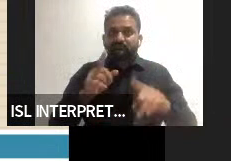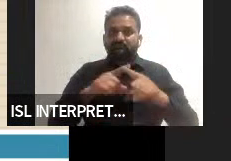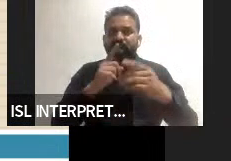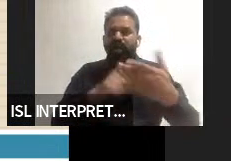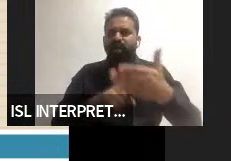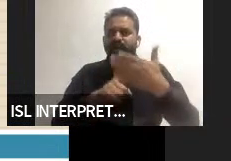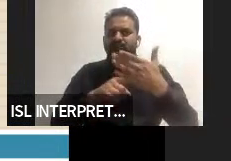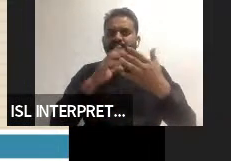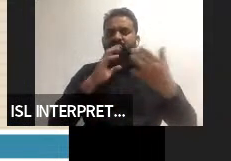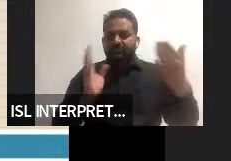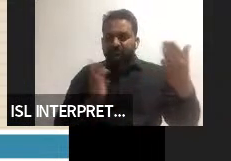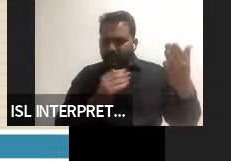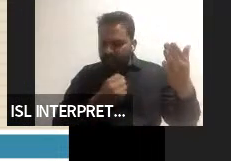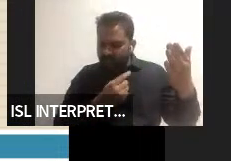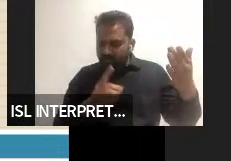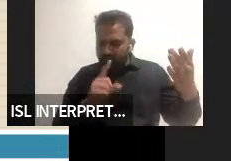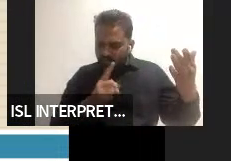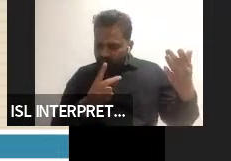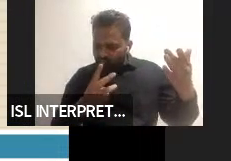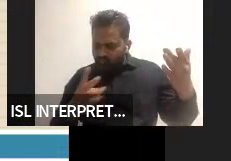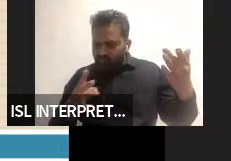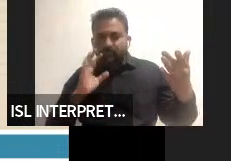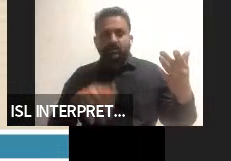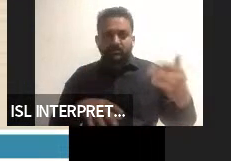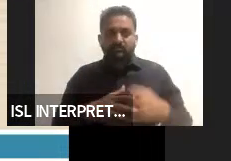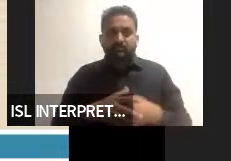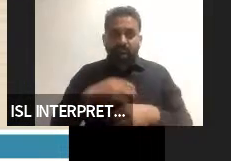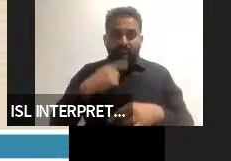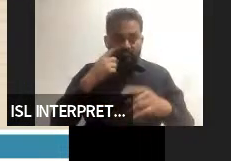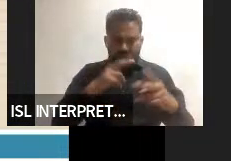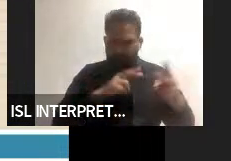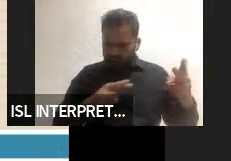number. Most of the time, 99%, it is there.